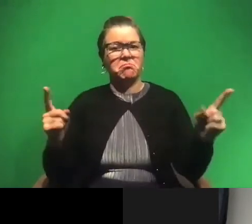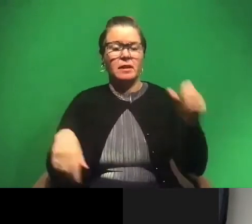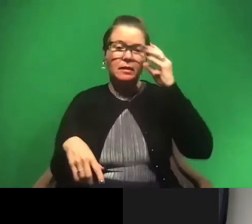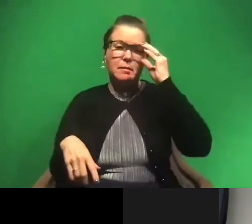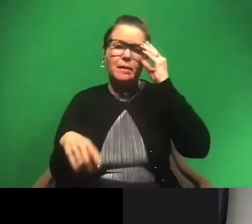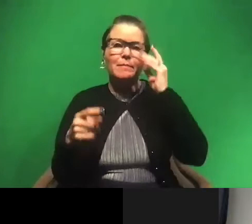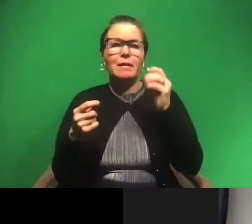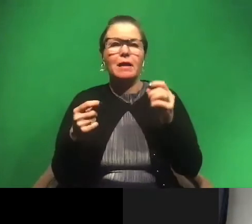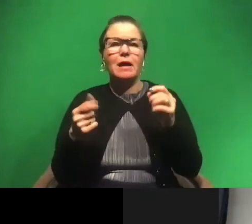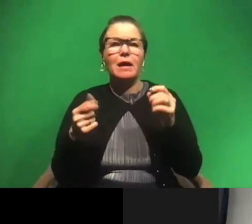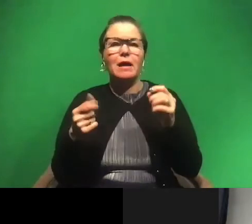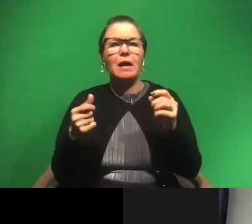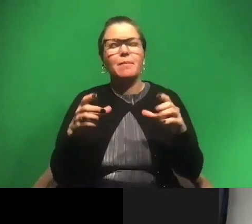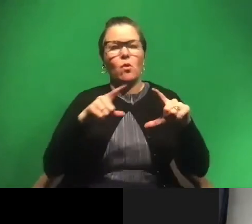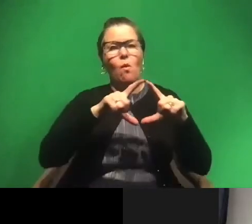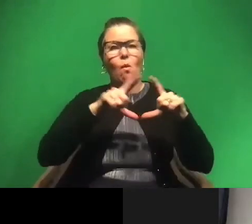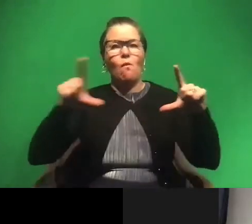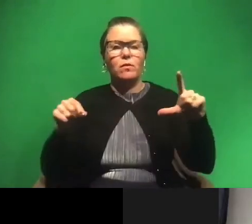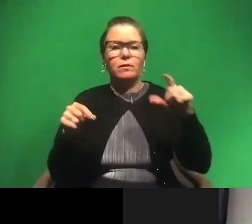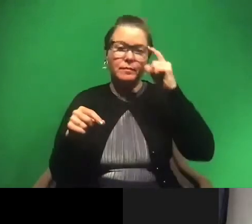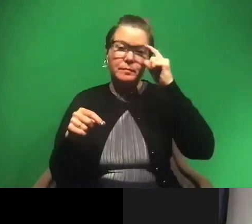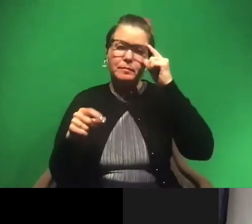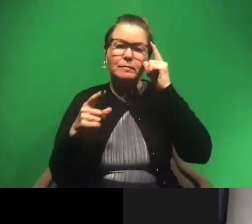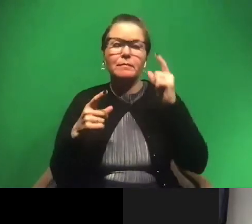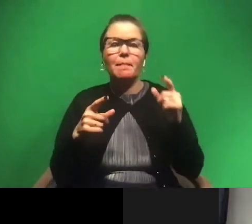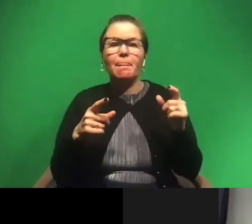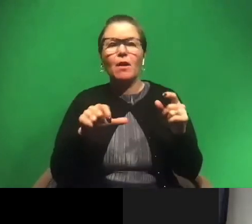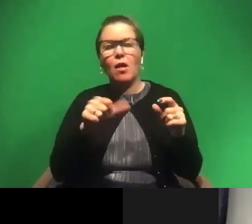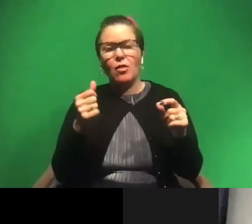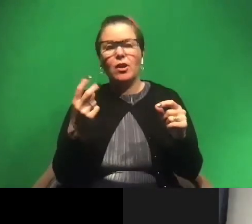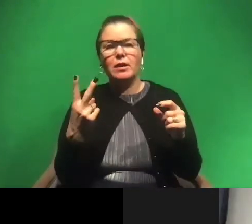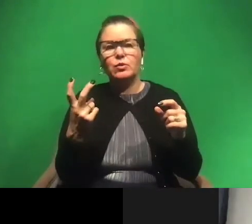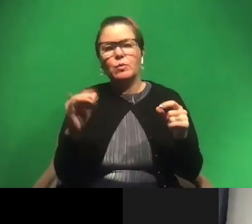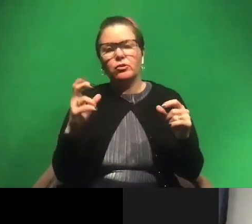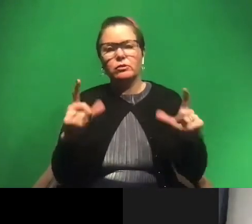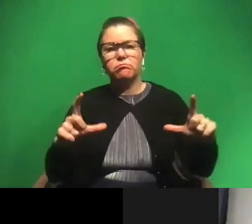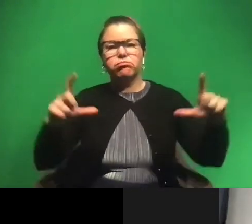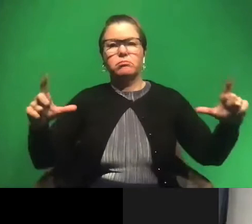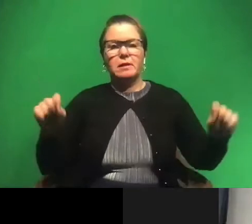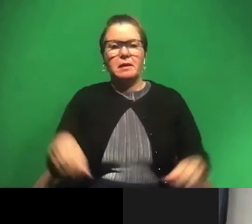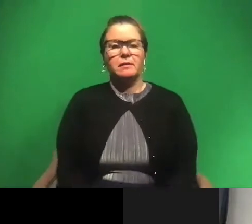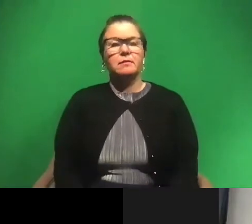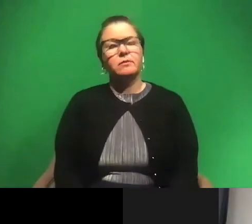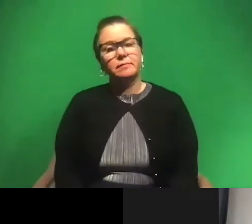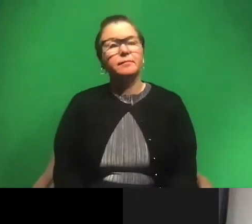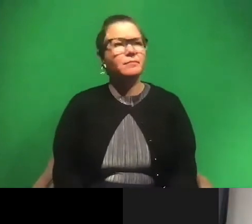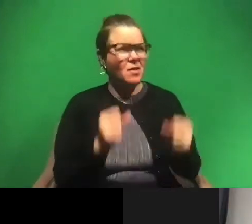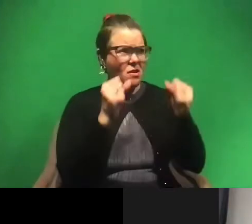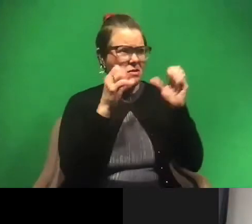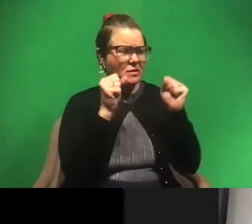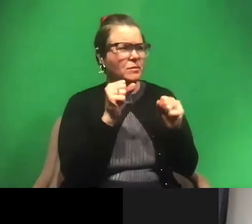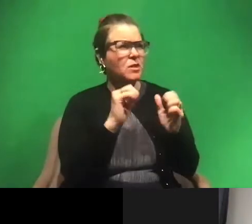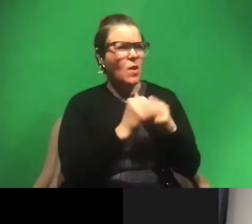shaped like an oval, but red abalone can get even bigger, like 2 inches bigger than that. Awesome. So how long would it